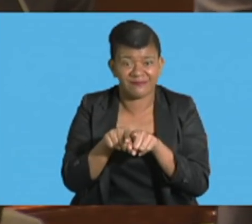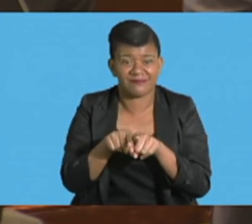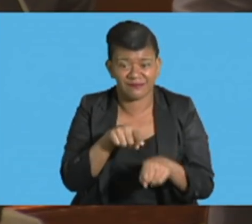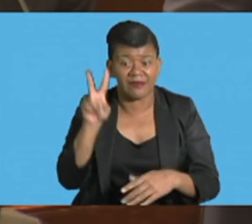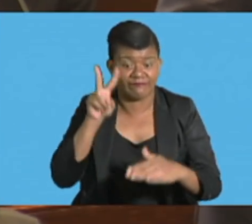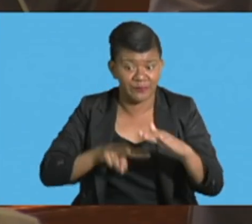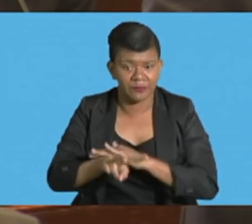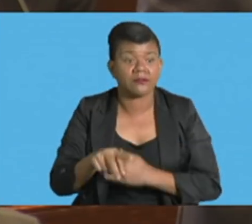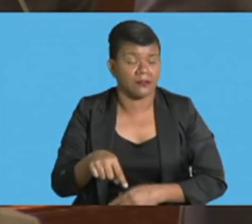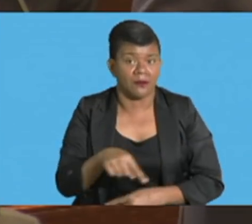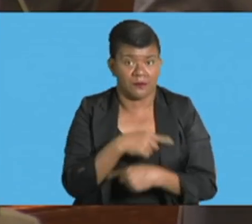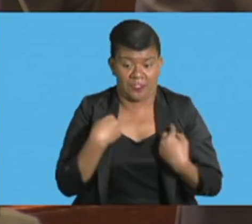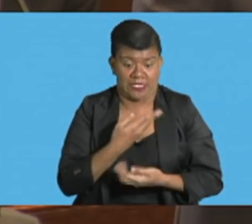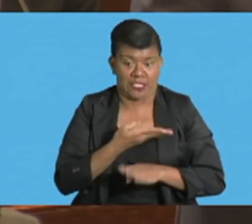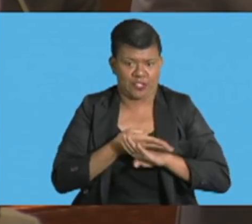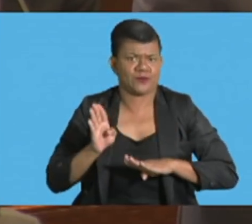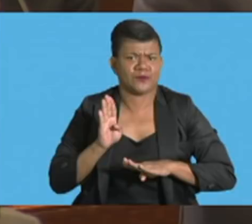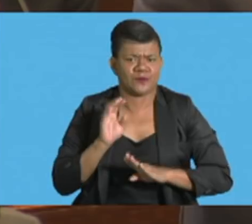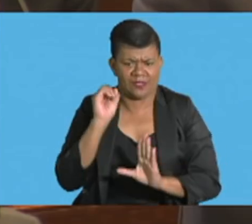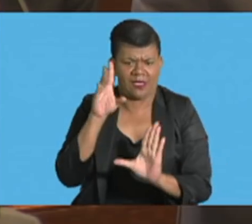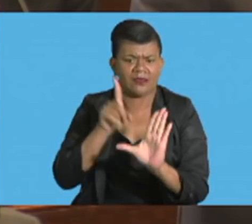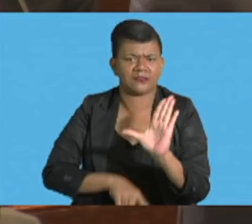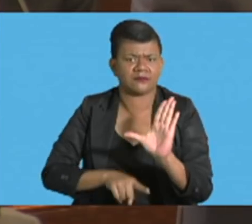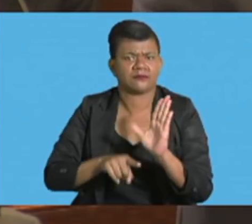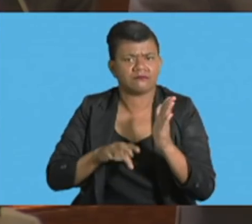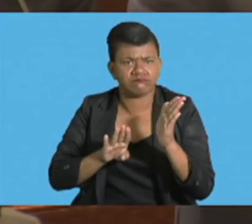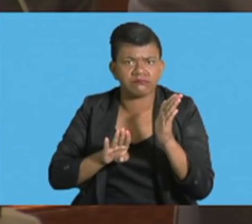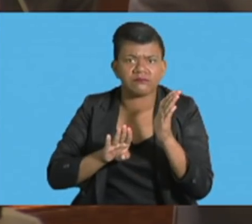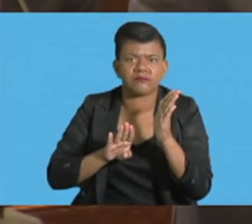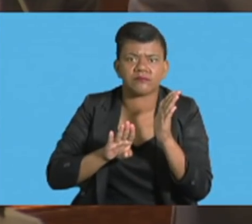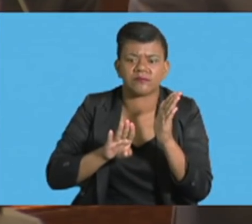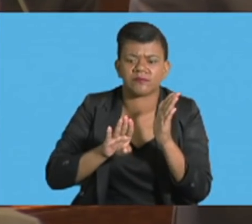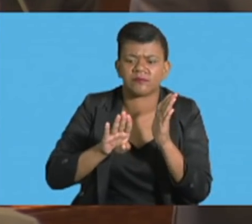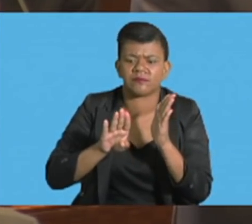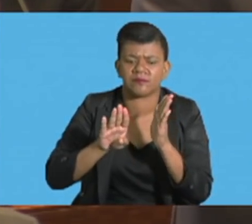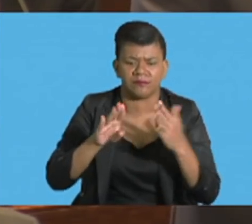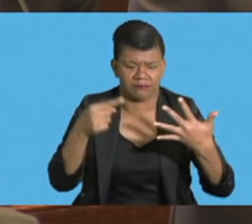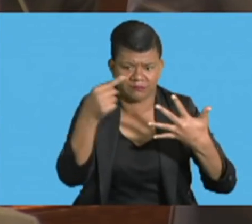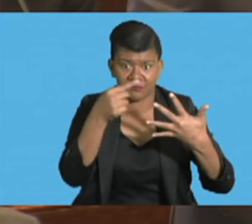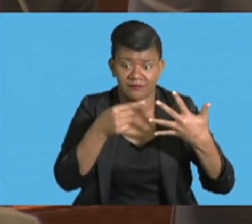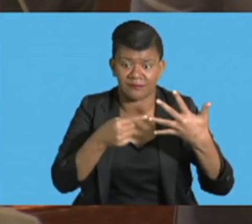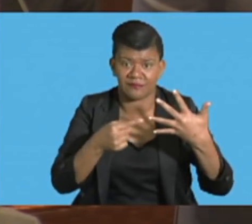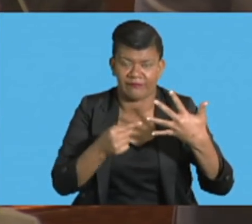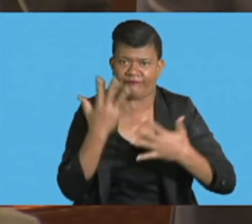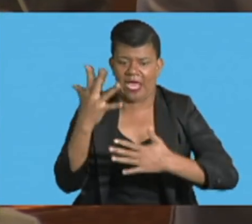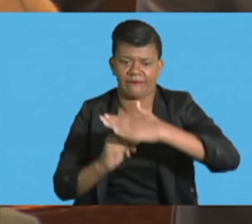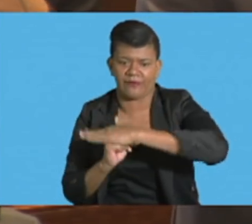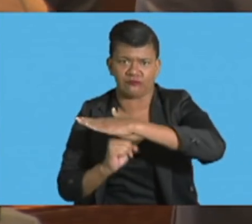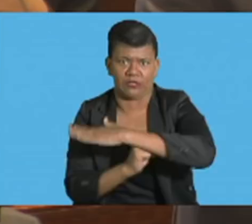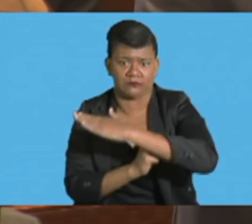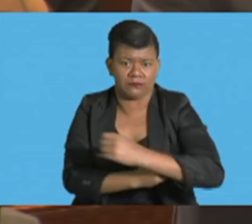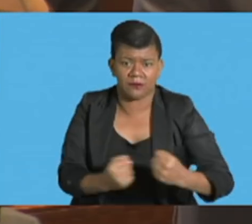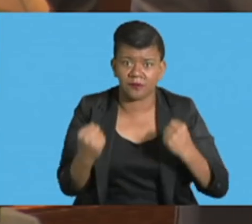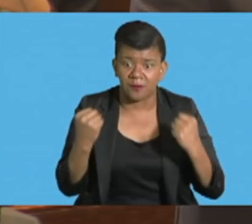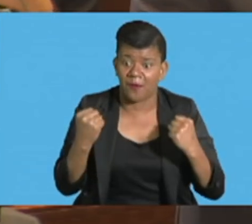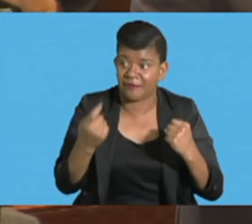a decade of growth. We have outlined 5 pillars to this budget, and every dollar spent will be an investment